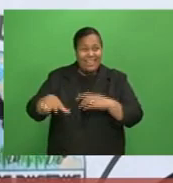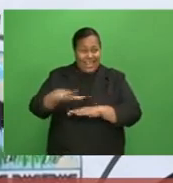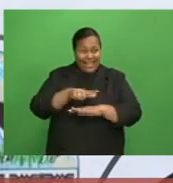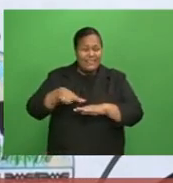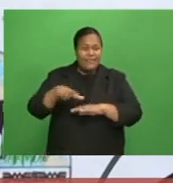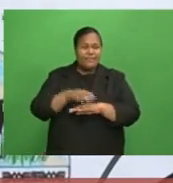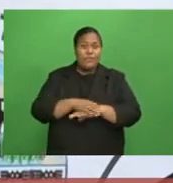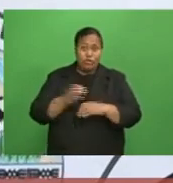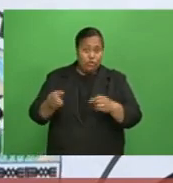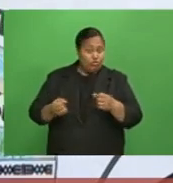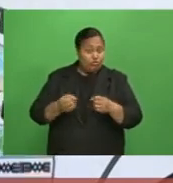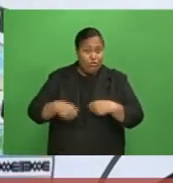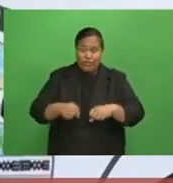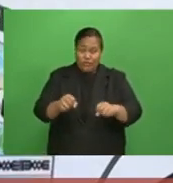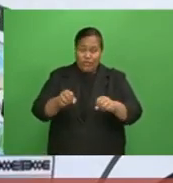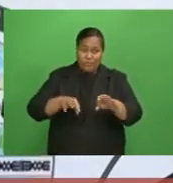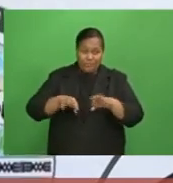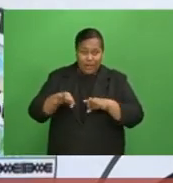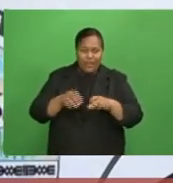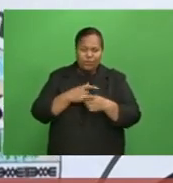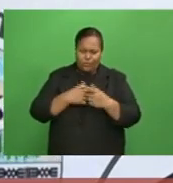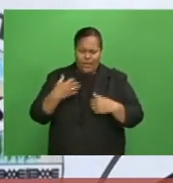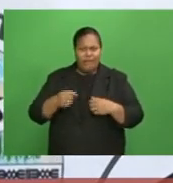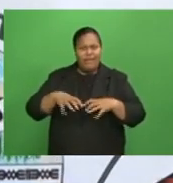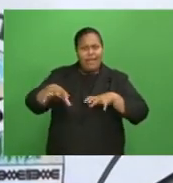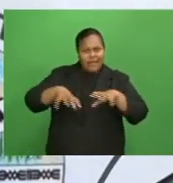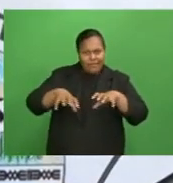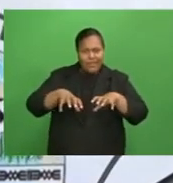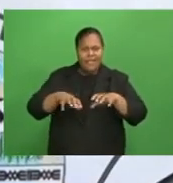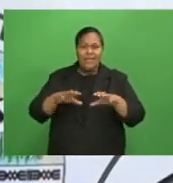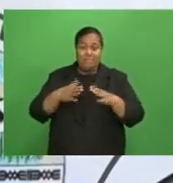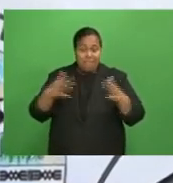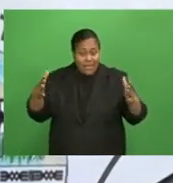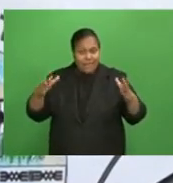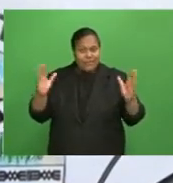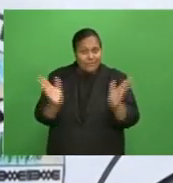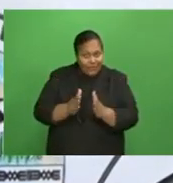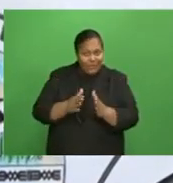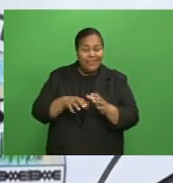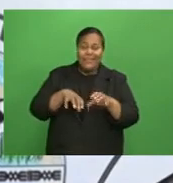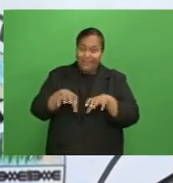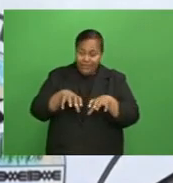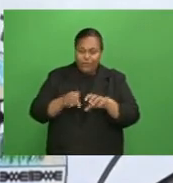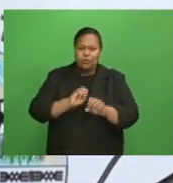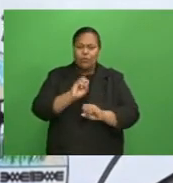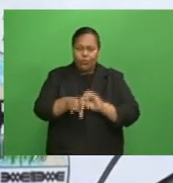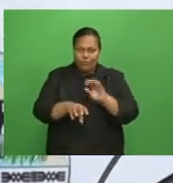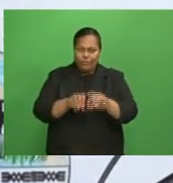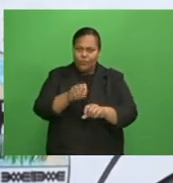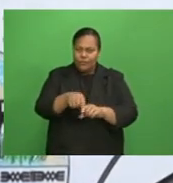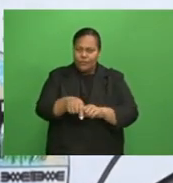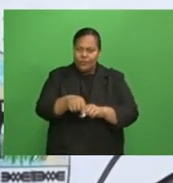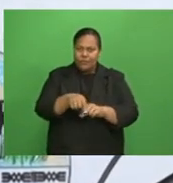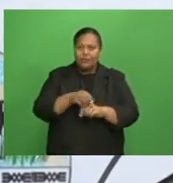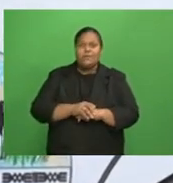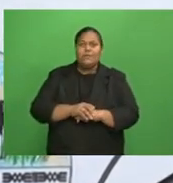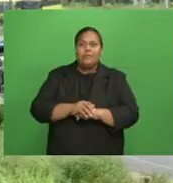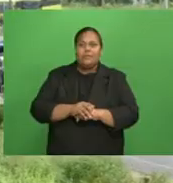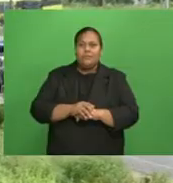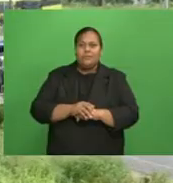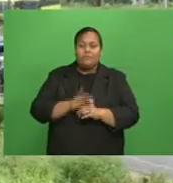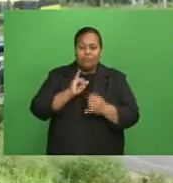objectives, we've got a number of activities and sub-activities which contributes towards